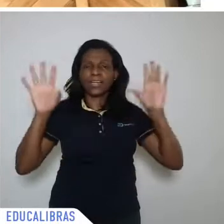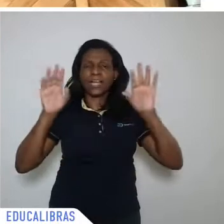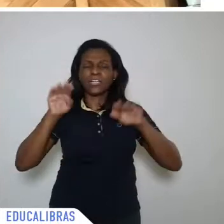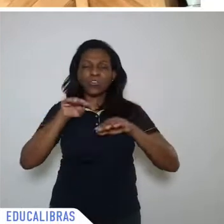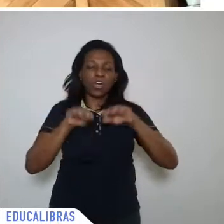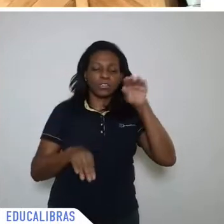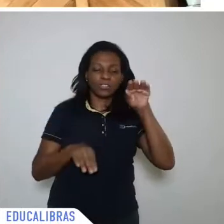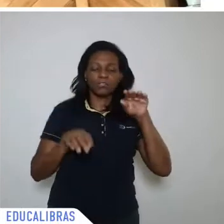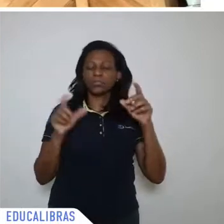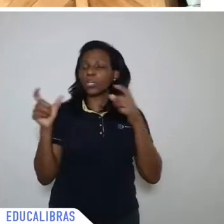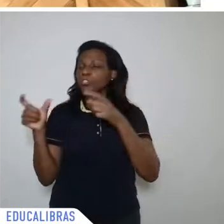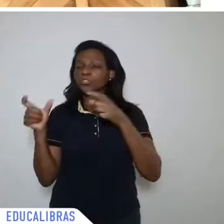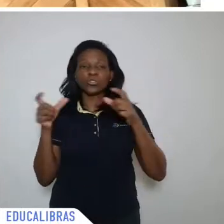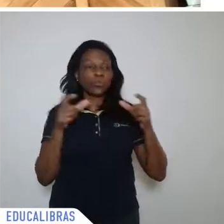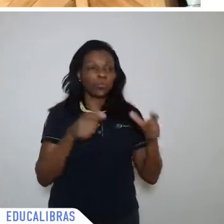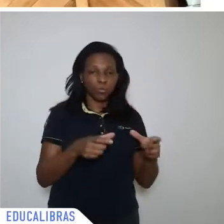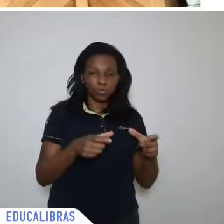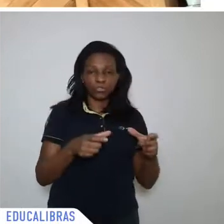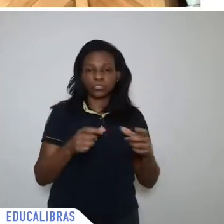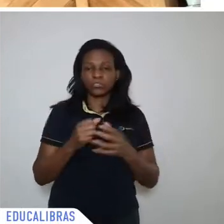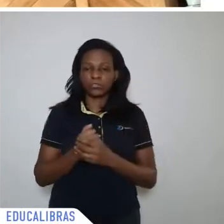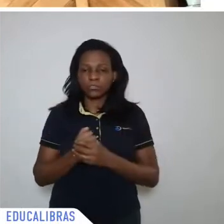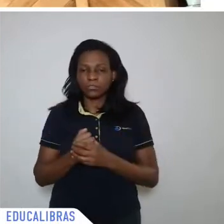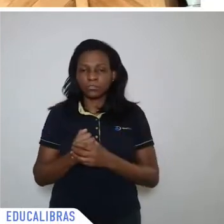show where inequality is.